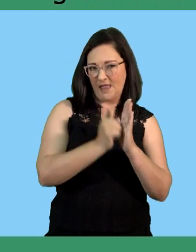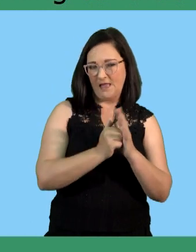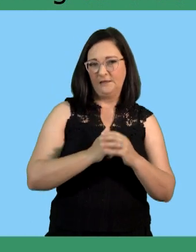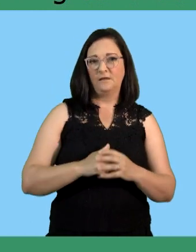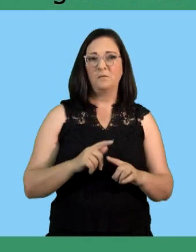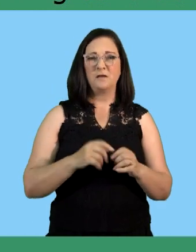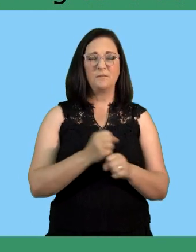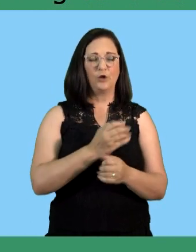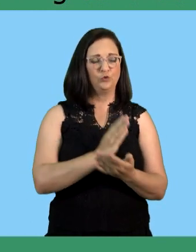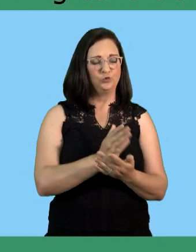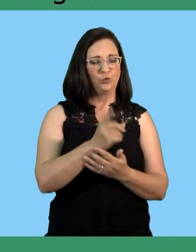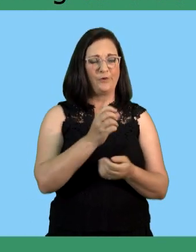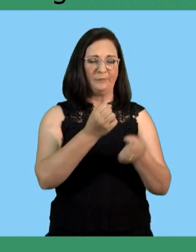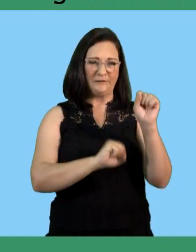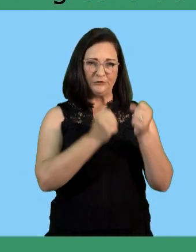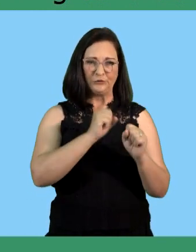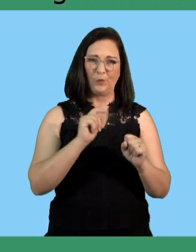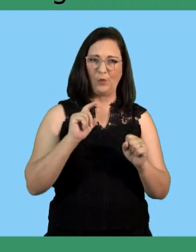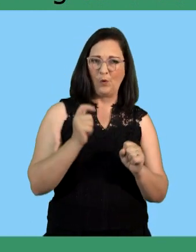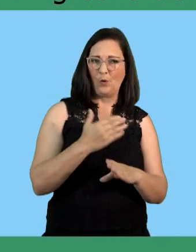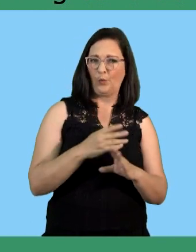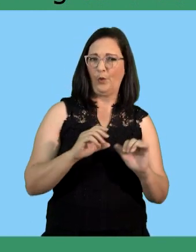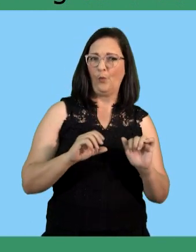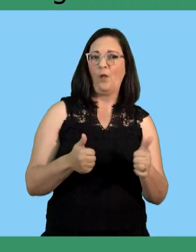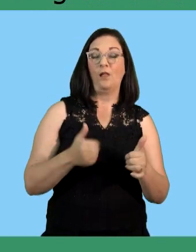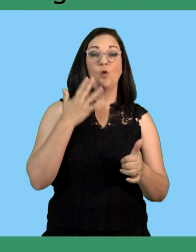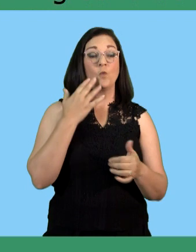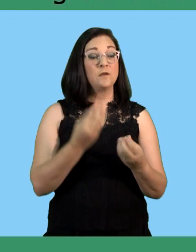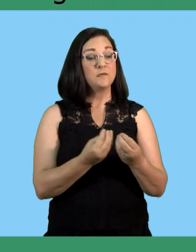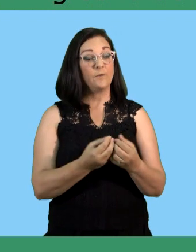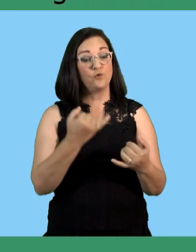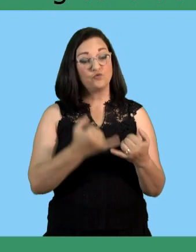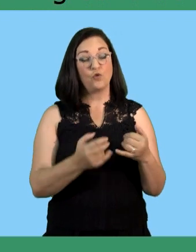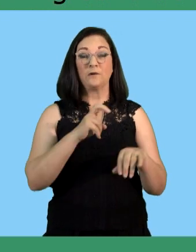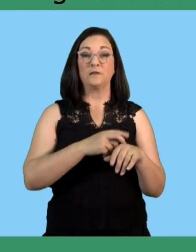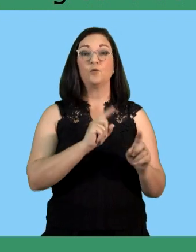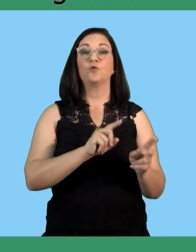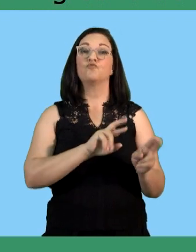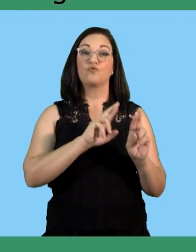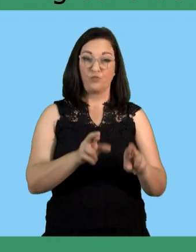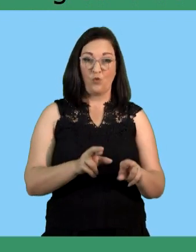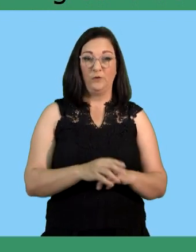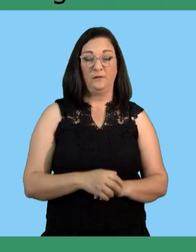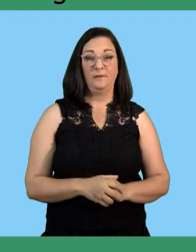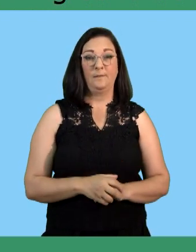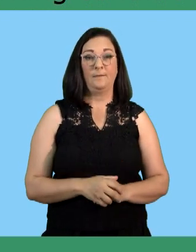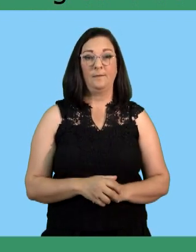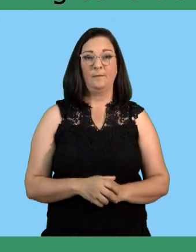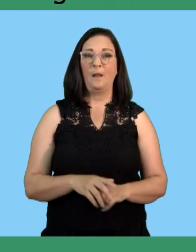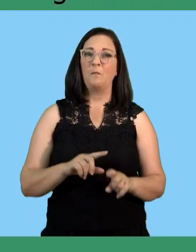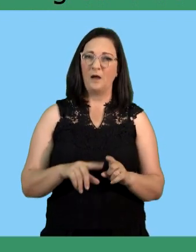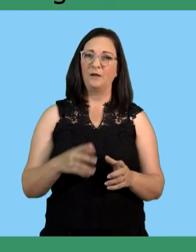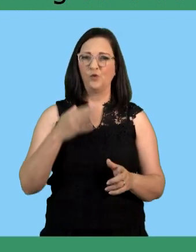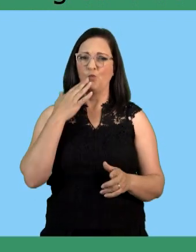by reporting all accidents causing injury of employees. Don't forget, this should only happen if it